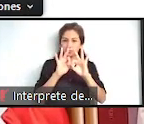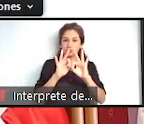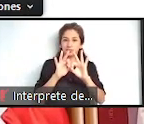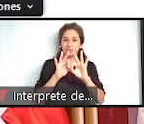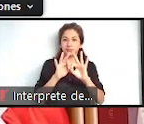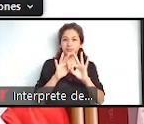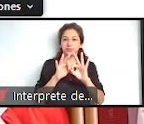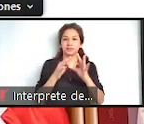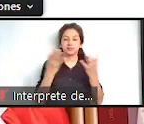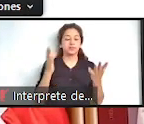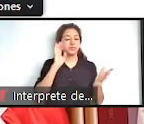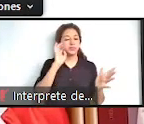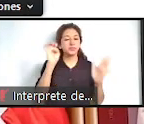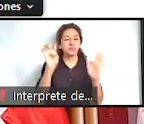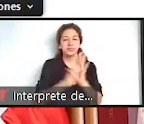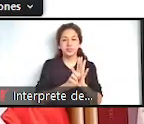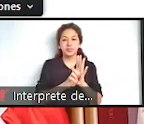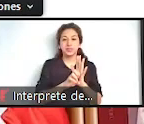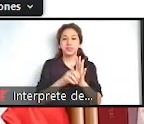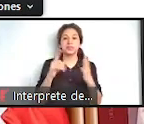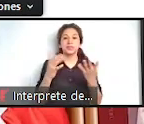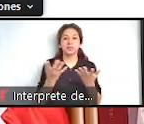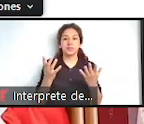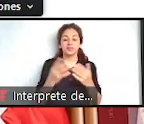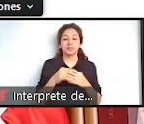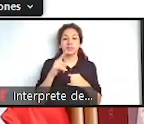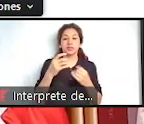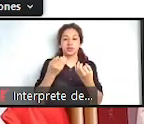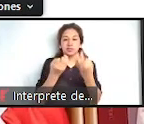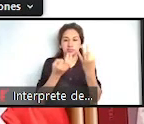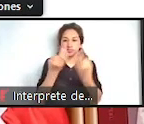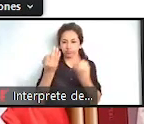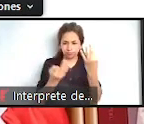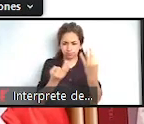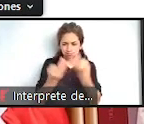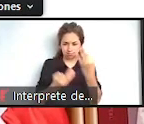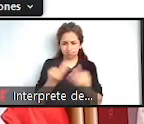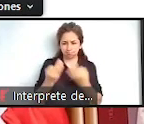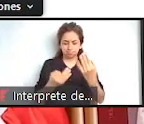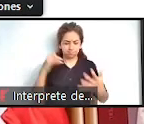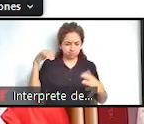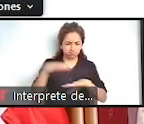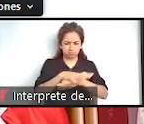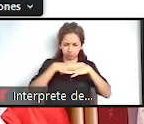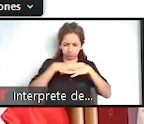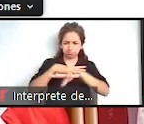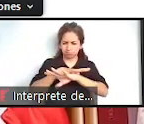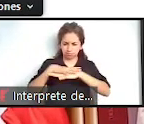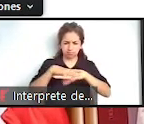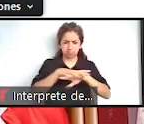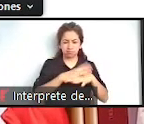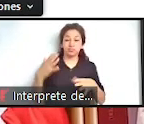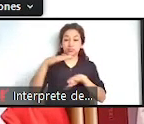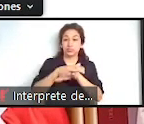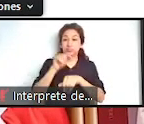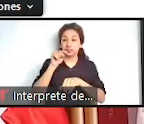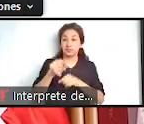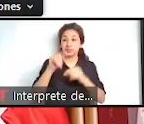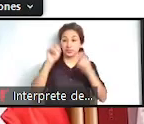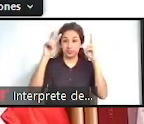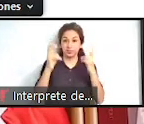important instrument for example through financing of